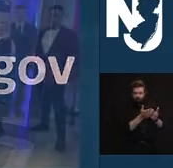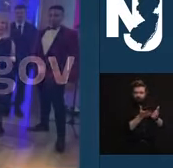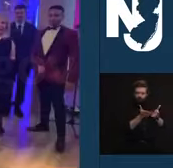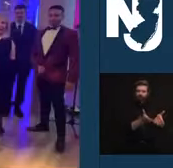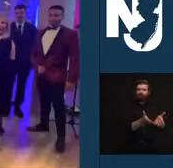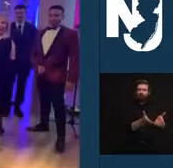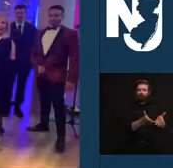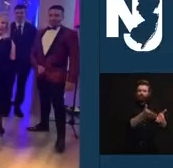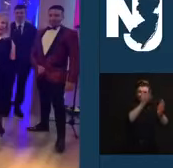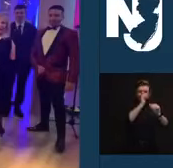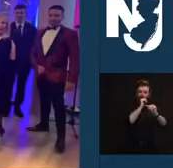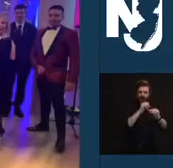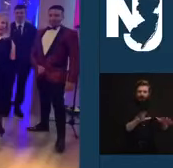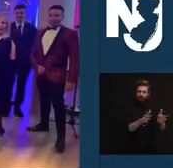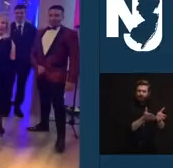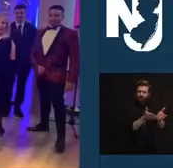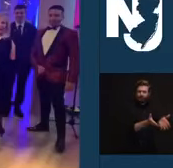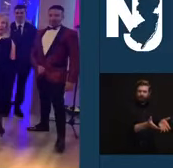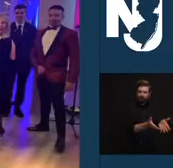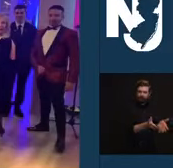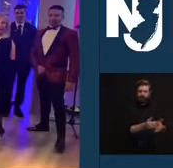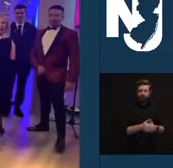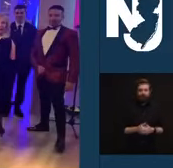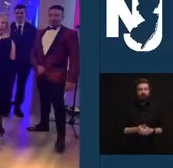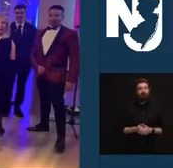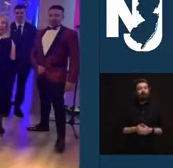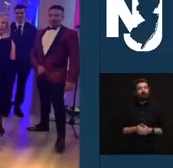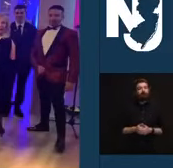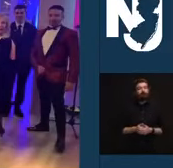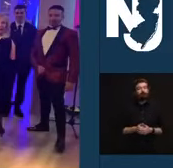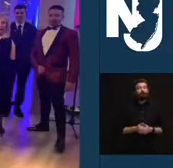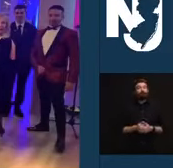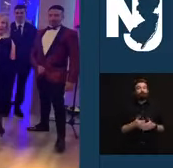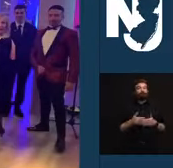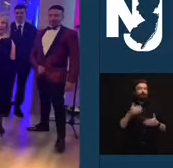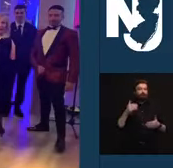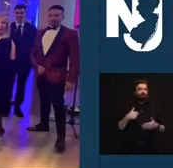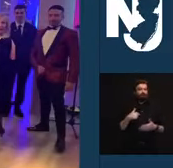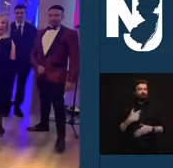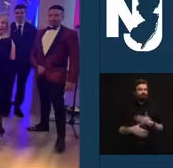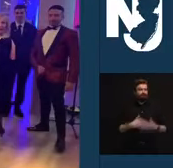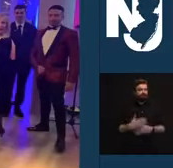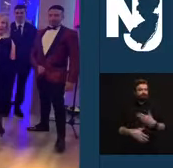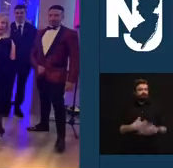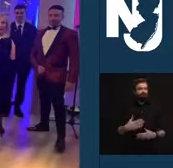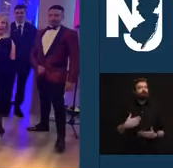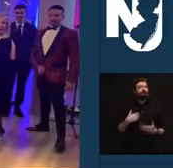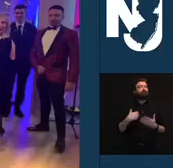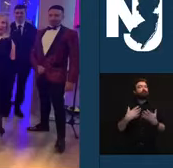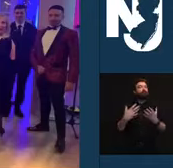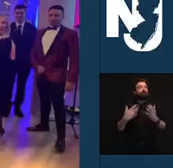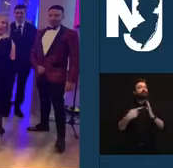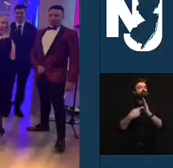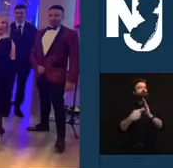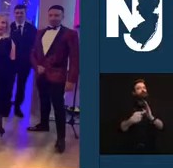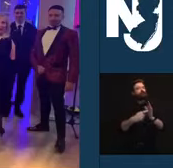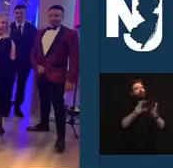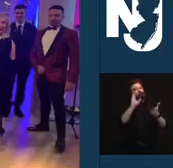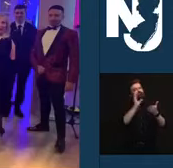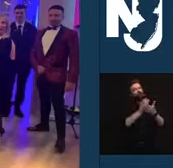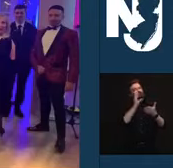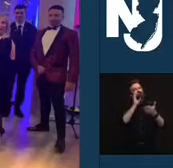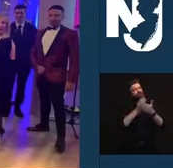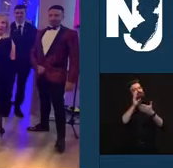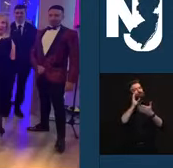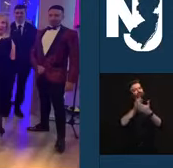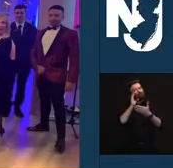Before we move forward, at the other end of the spectrum, I want to briefly address the images on I can't believe this, on